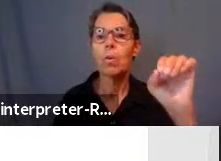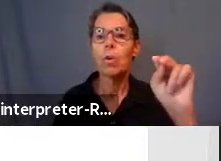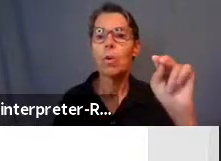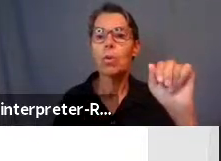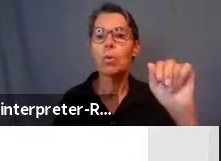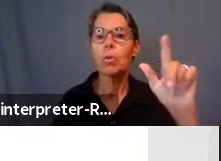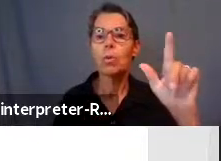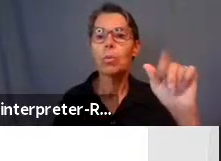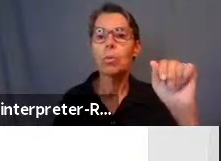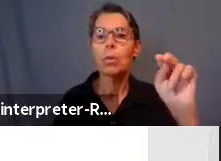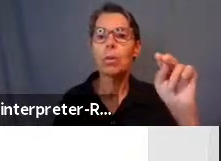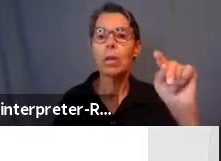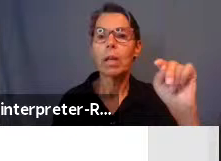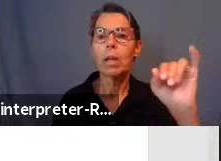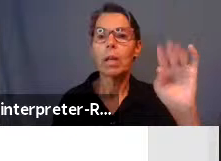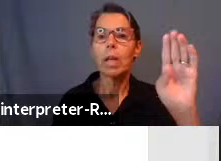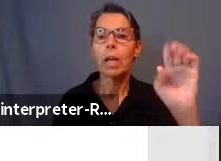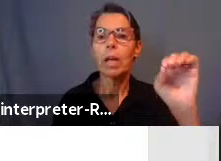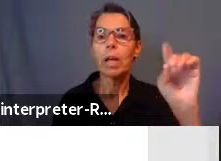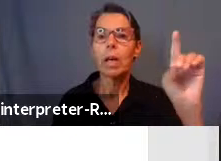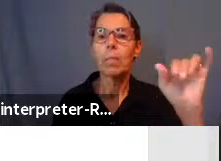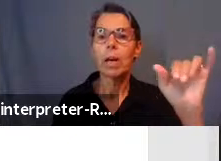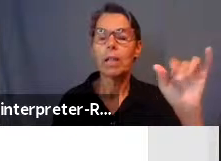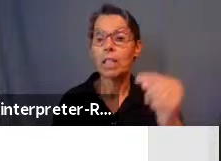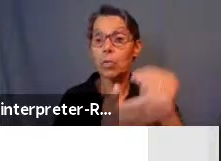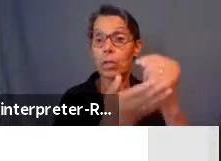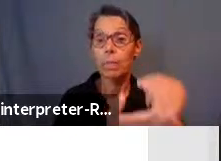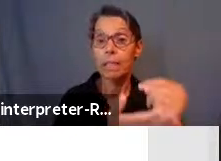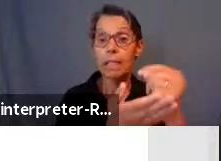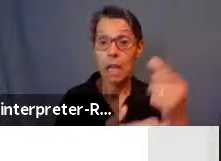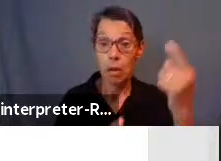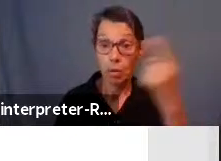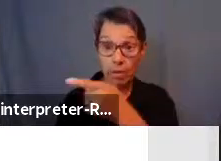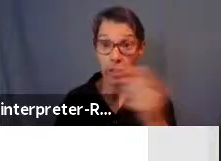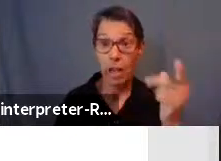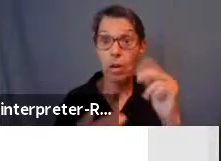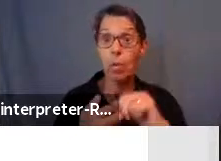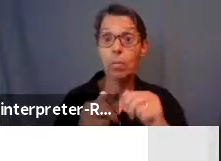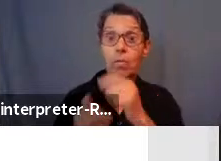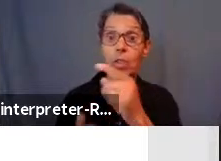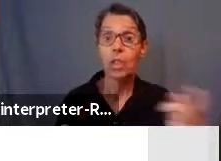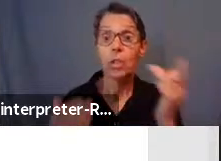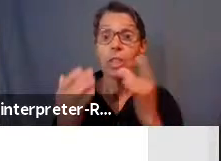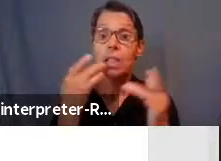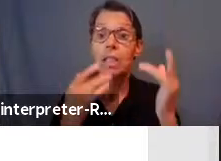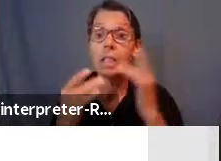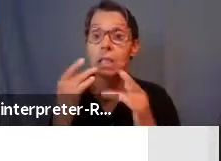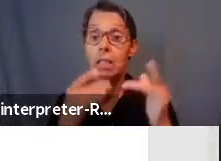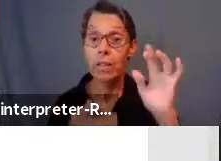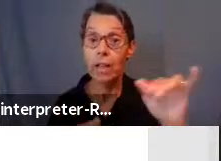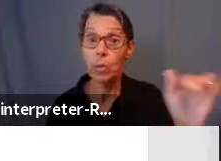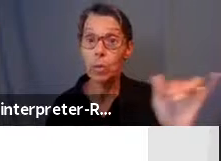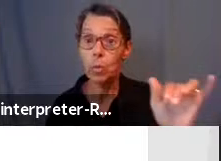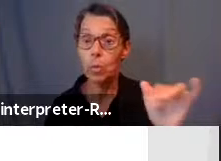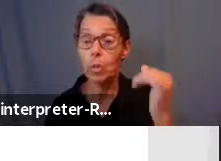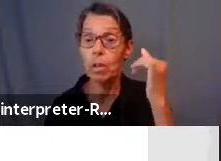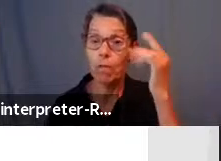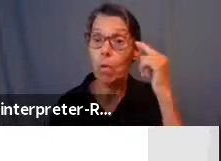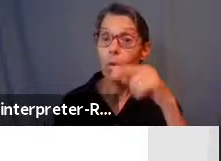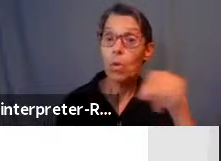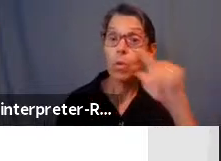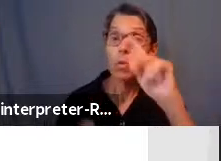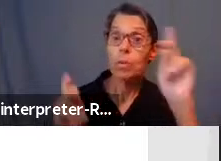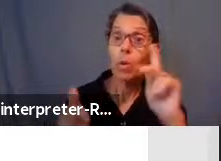were working or having any experience of that yourself for those that may either be a high risk and